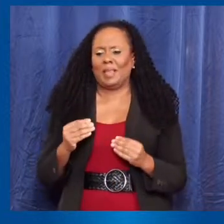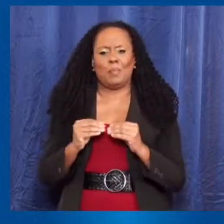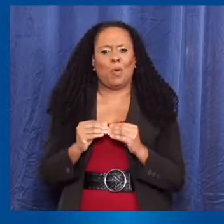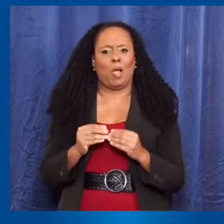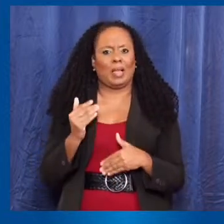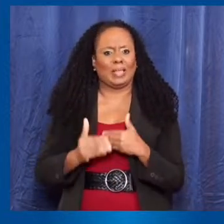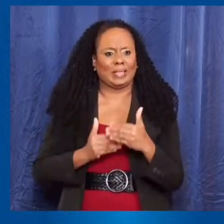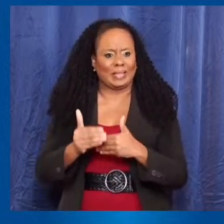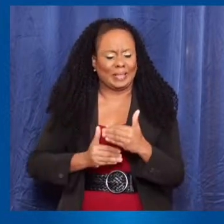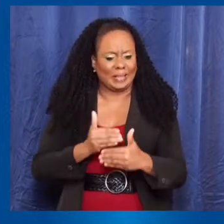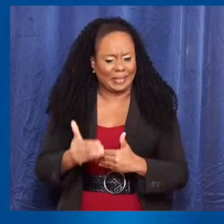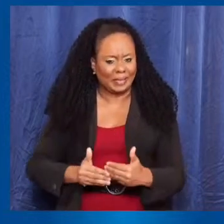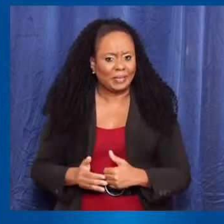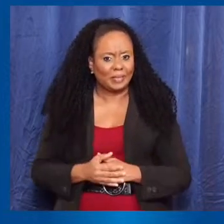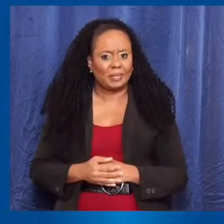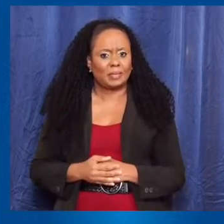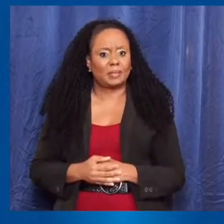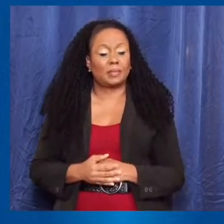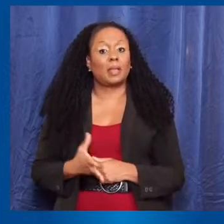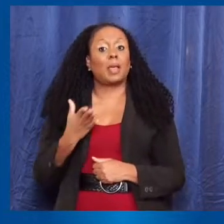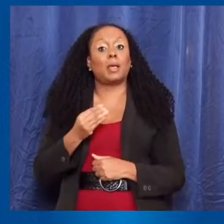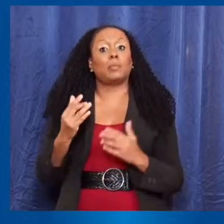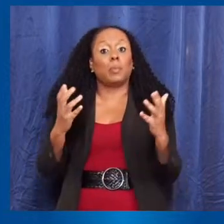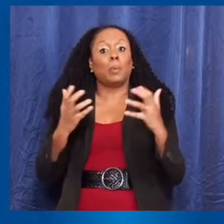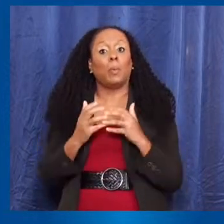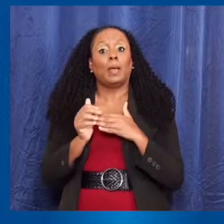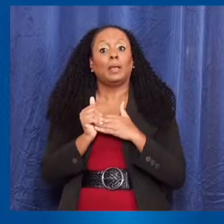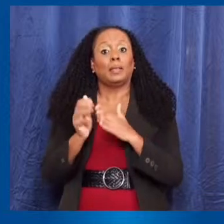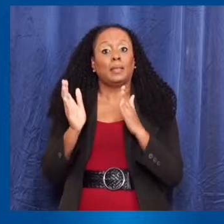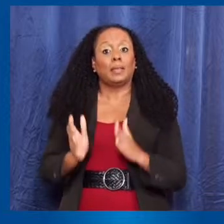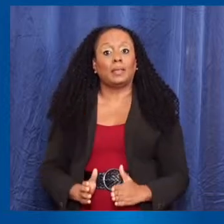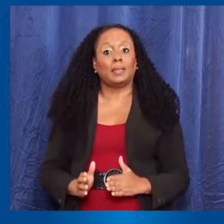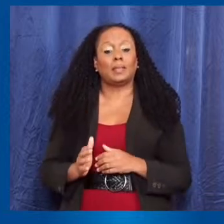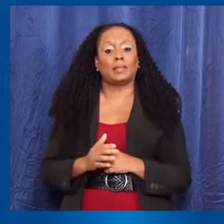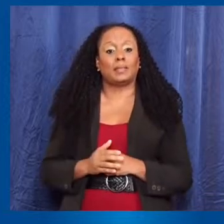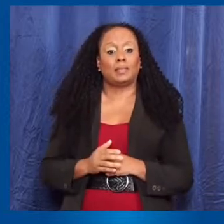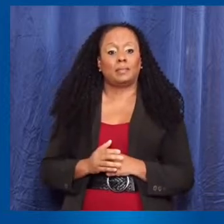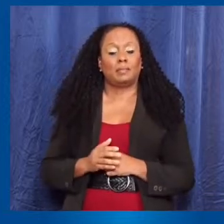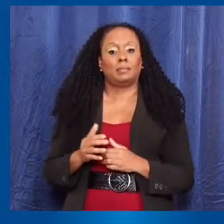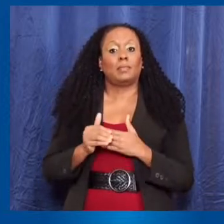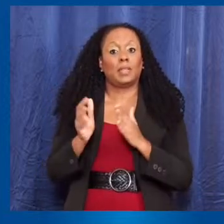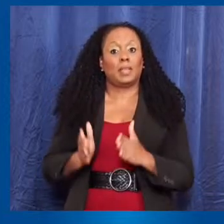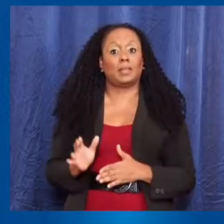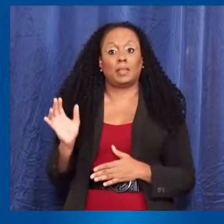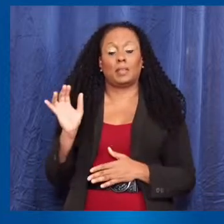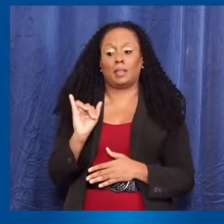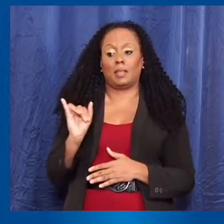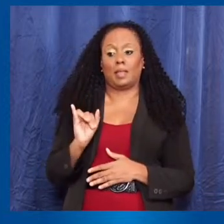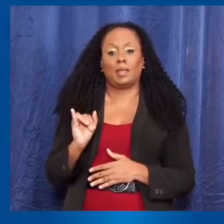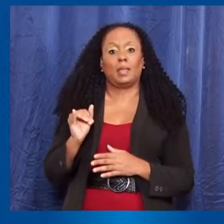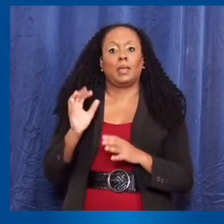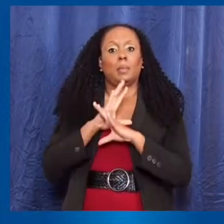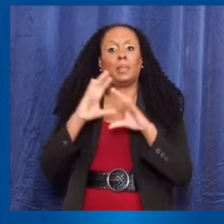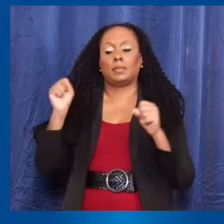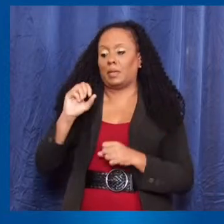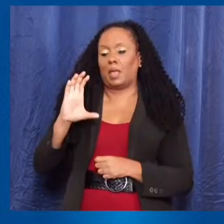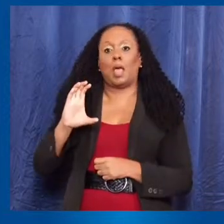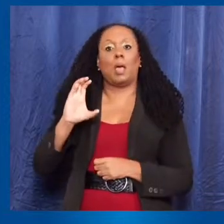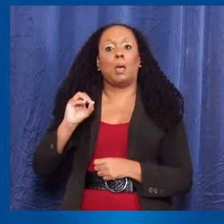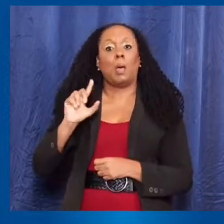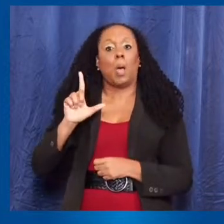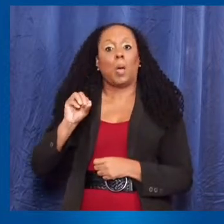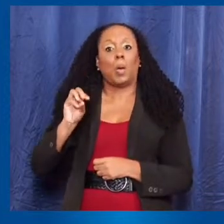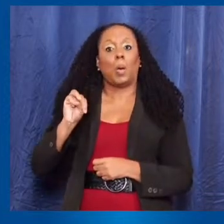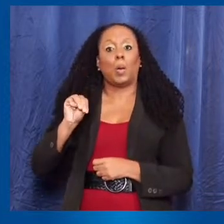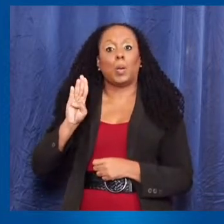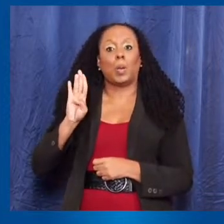course, the arrival of leaders such as President Gustavo Petro in Colombia, where I was last week,